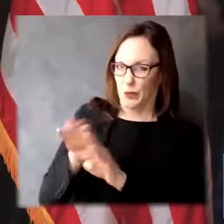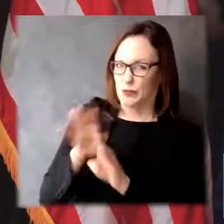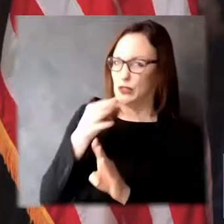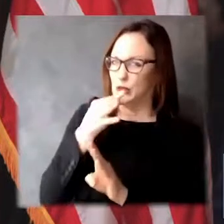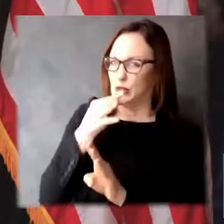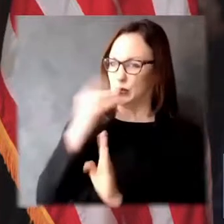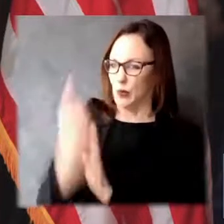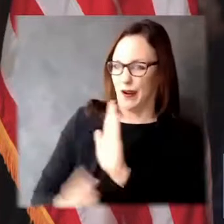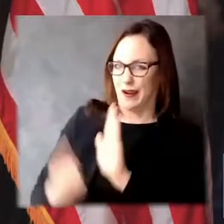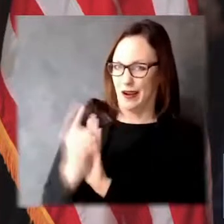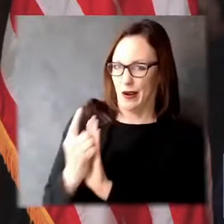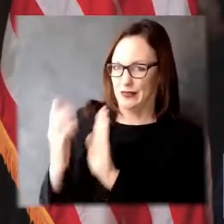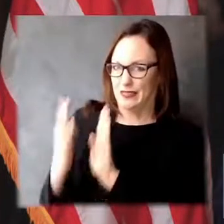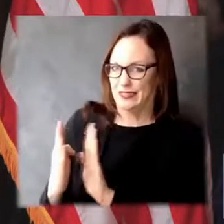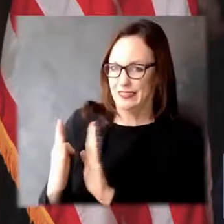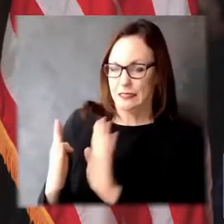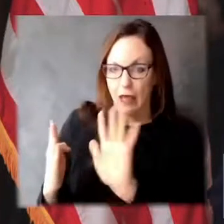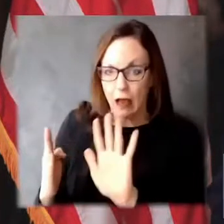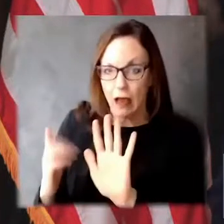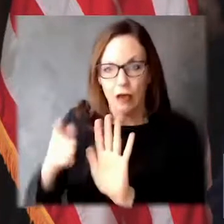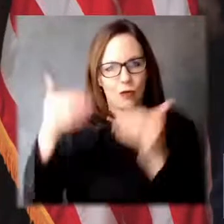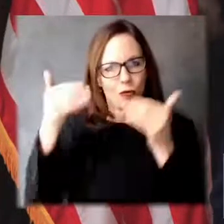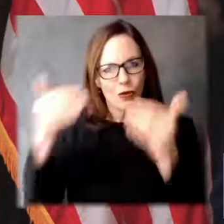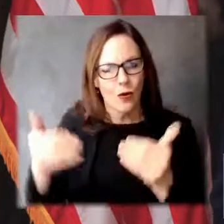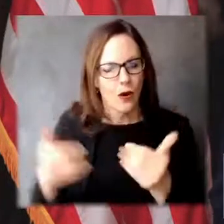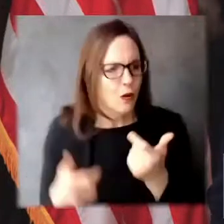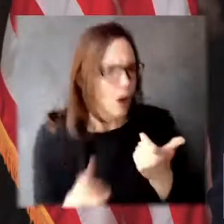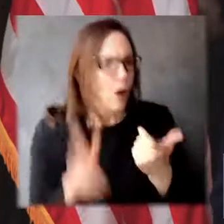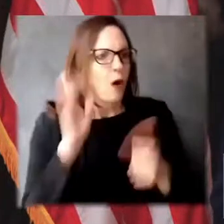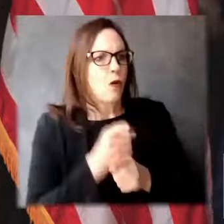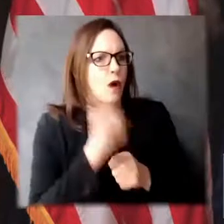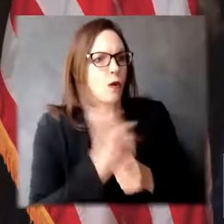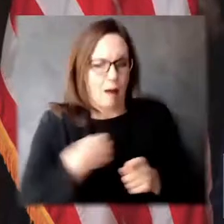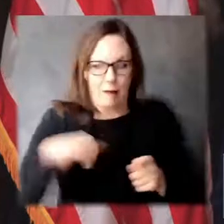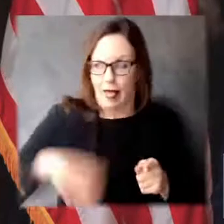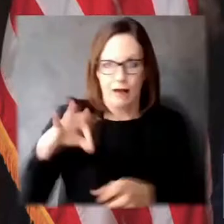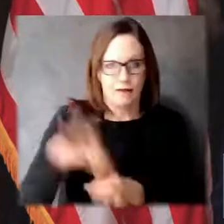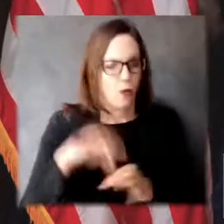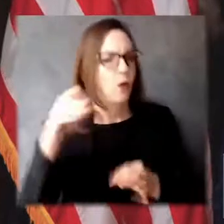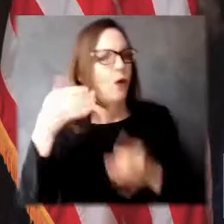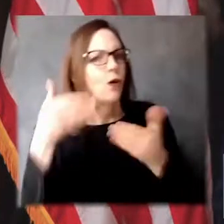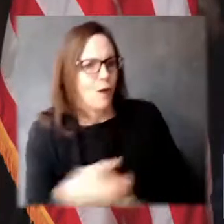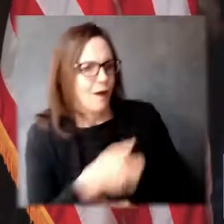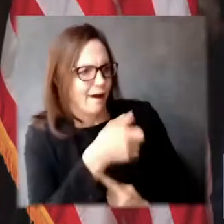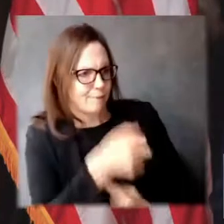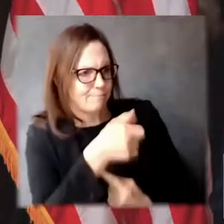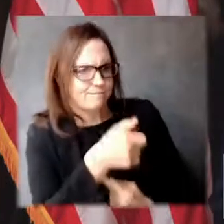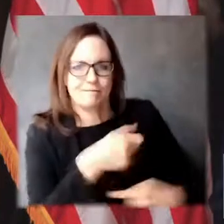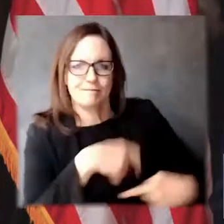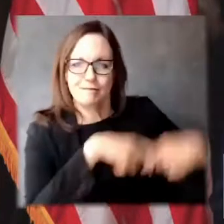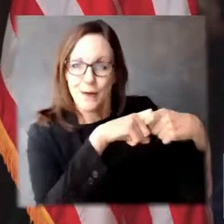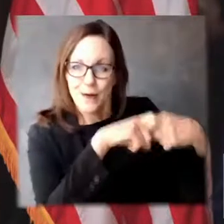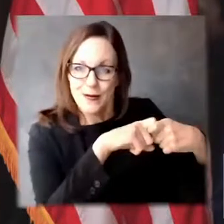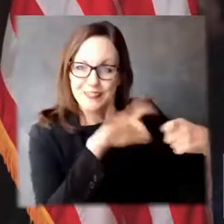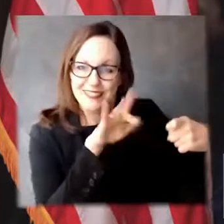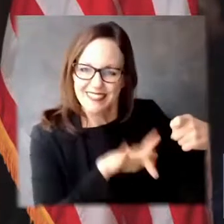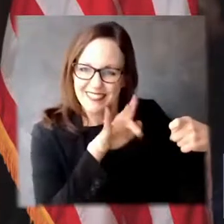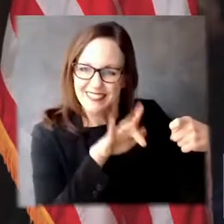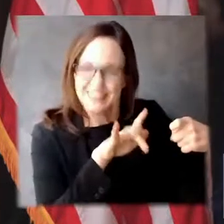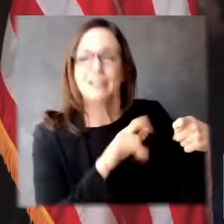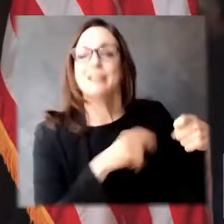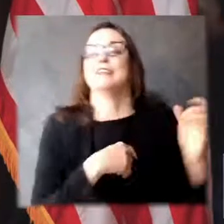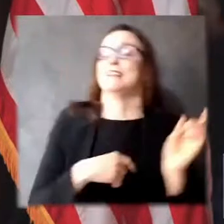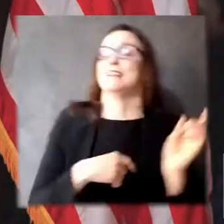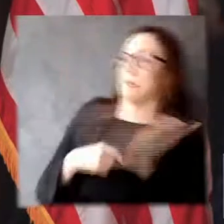vote yet and you're watching from home, hit pause, grab your mask, your photo ID, and your proof of residence if you